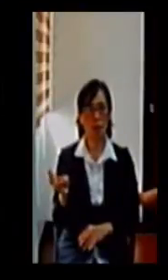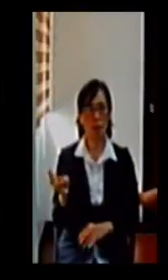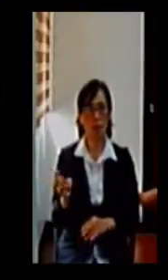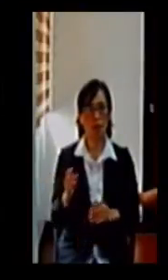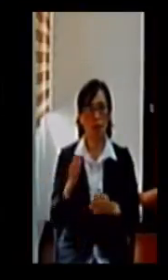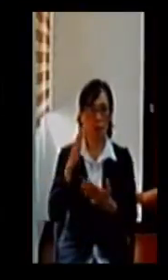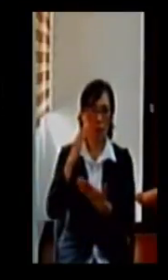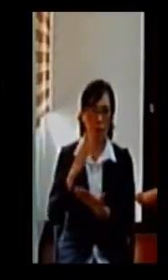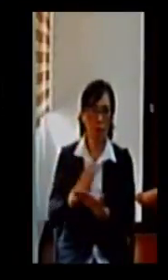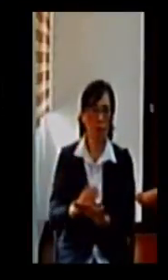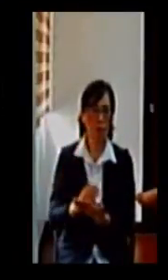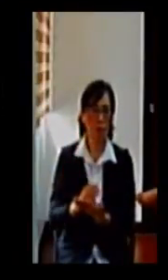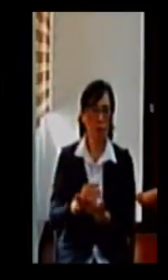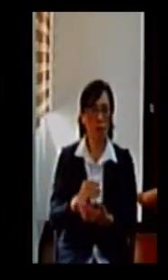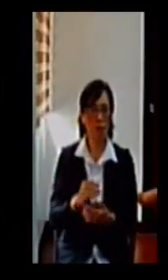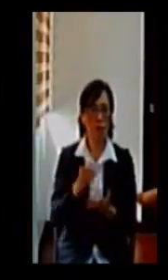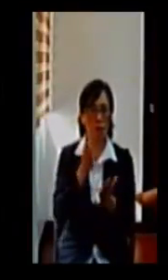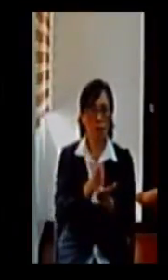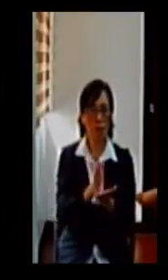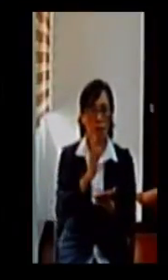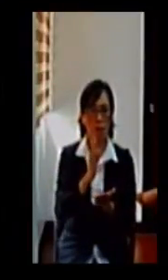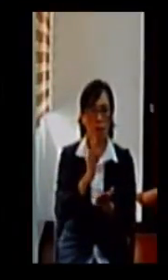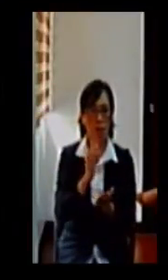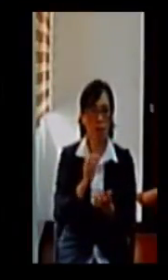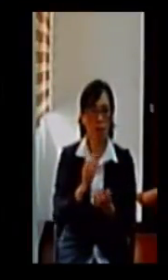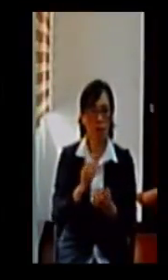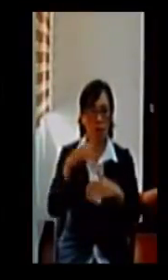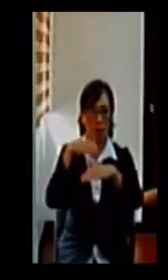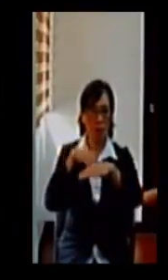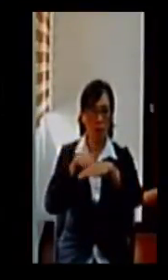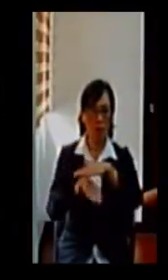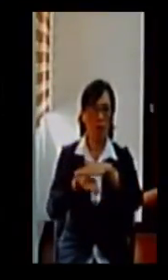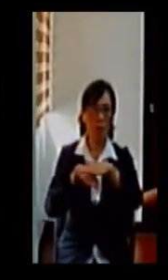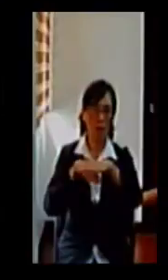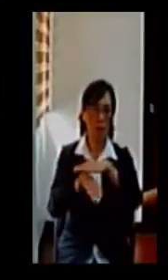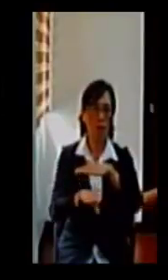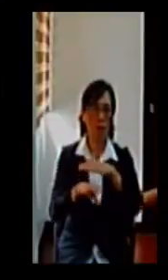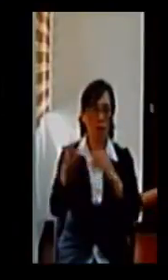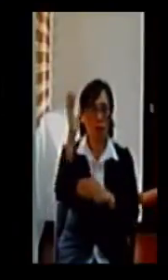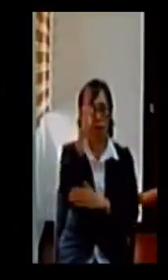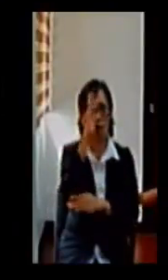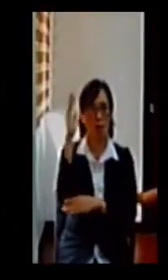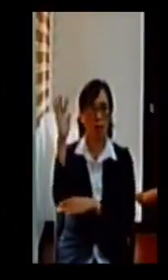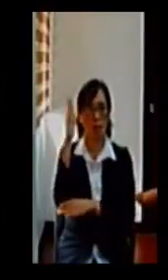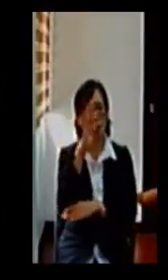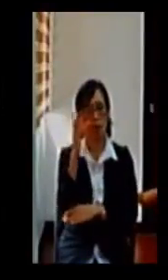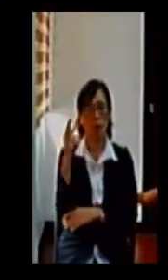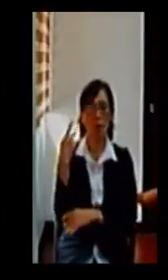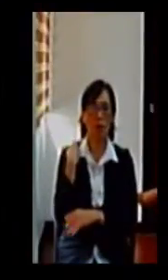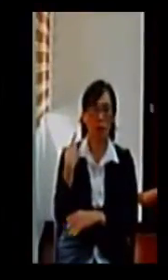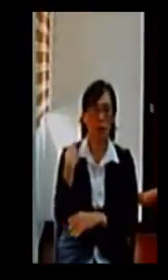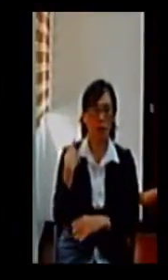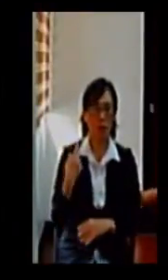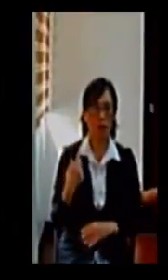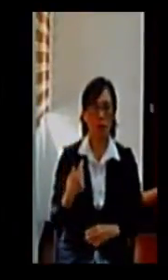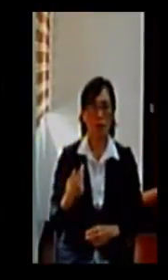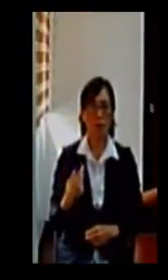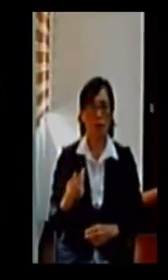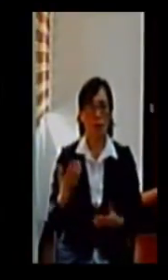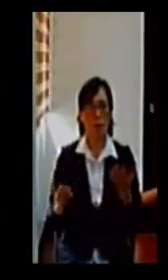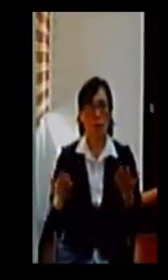prevented the parity rights on access to forests, then we would have had maybe, I